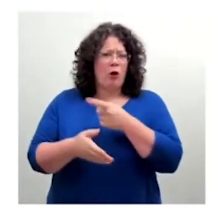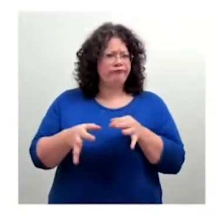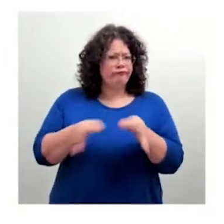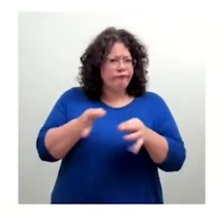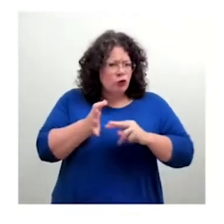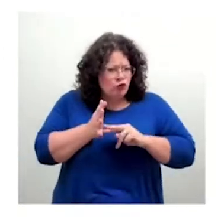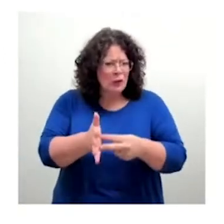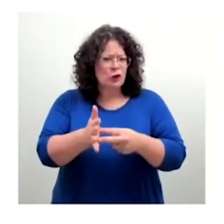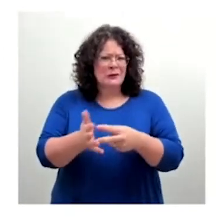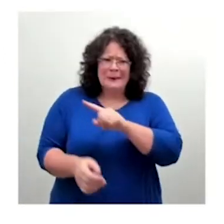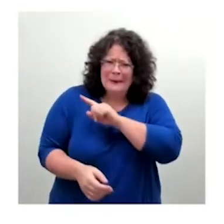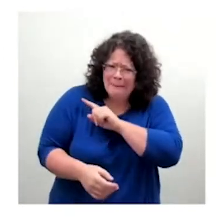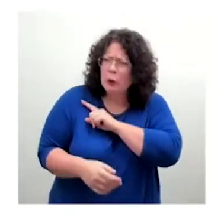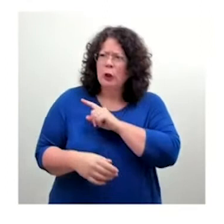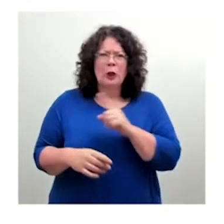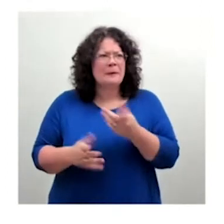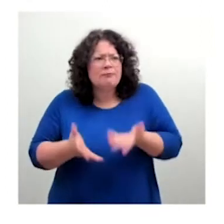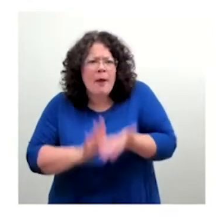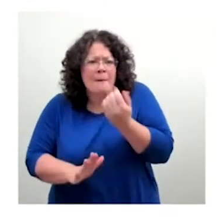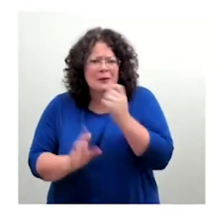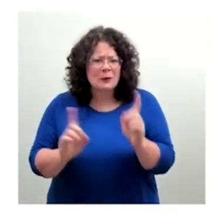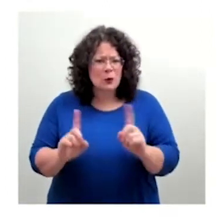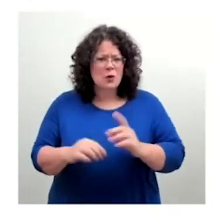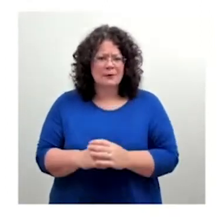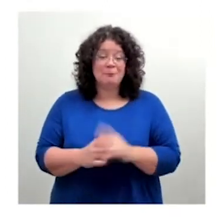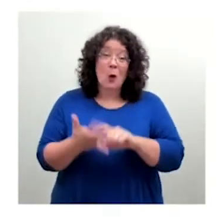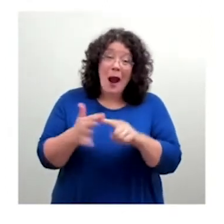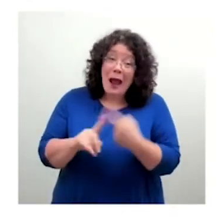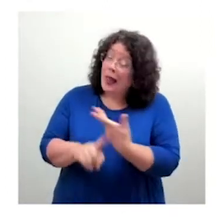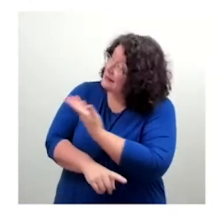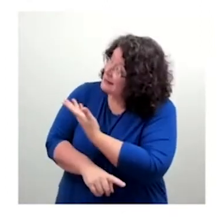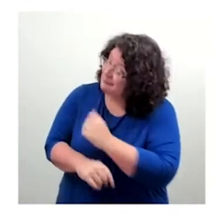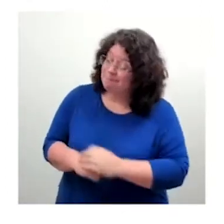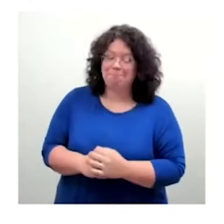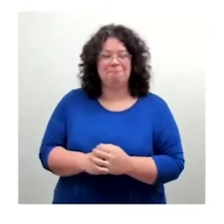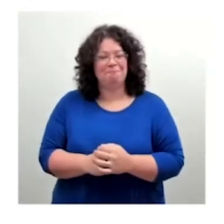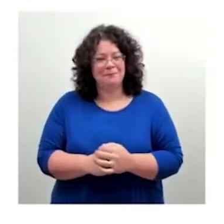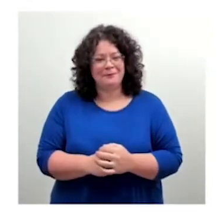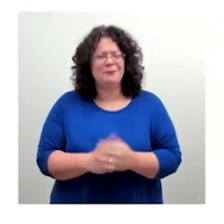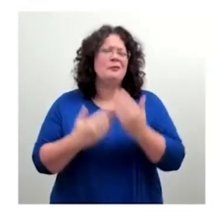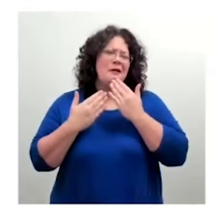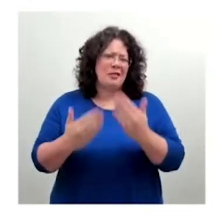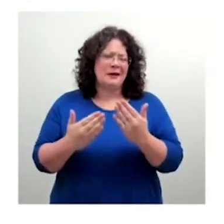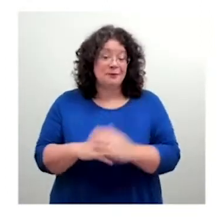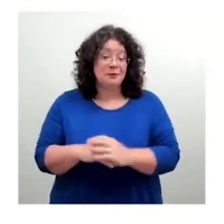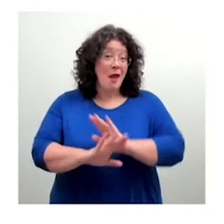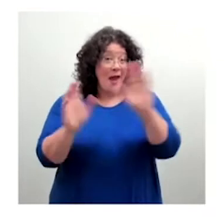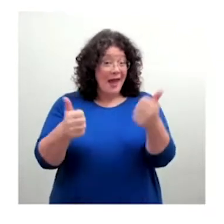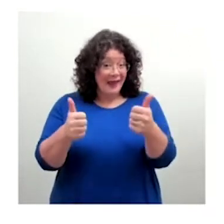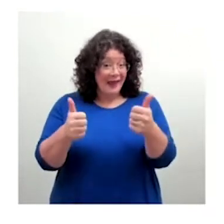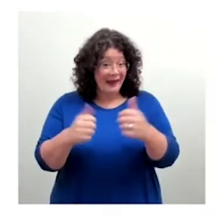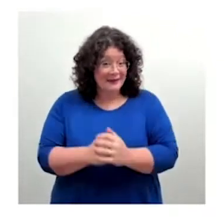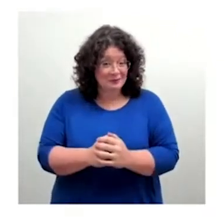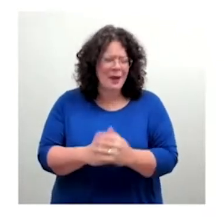the disability unit in the Cabinet Office. I've been asked to describe what I look like. I'm 5'8", curly